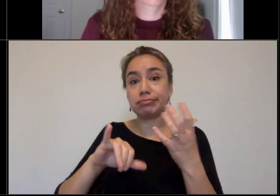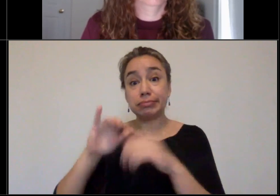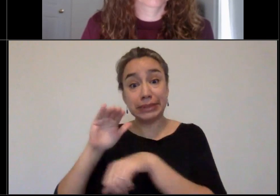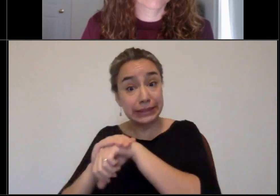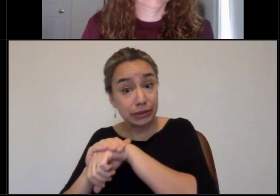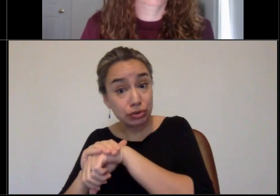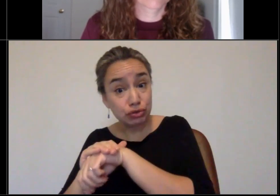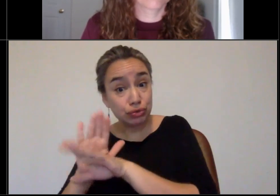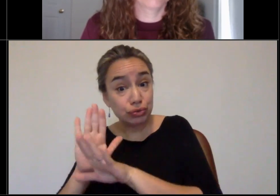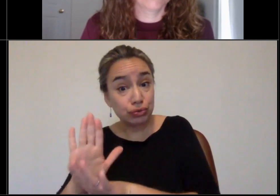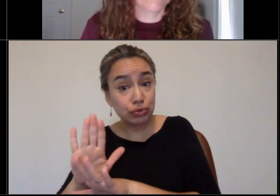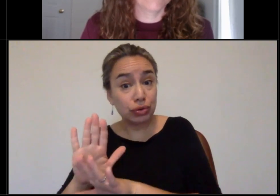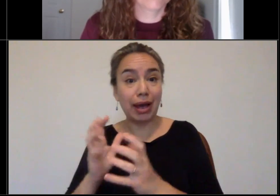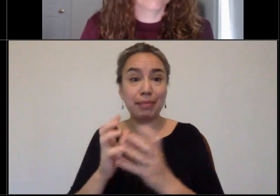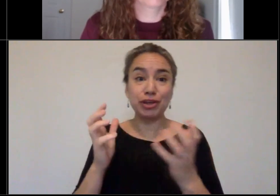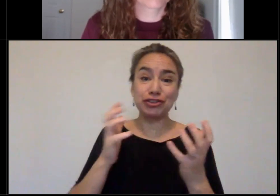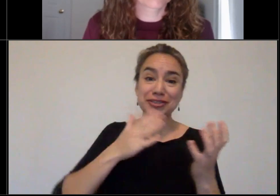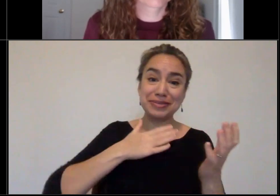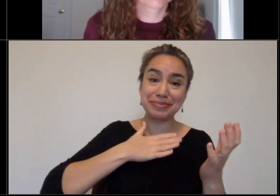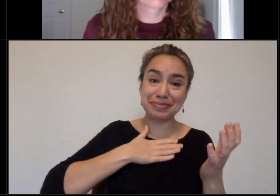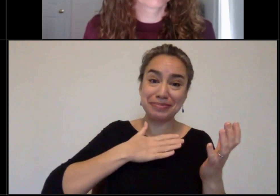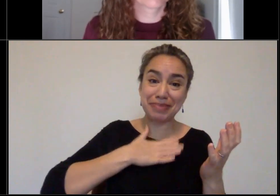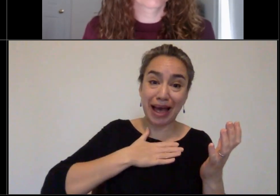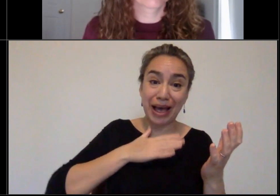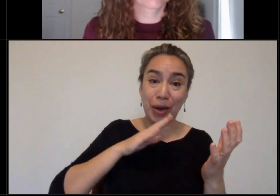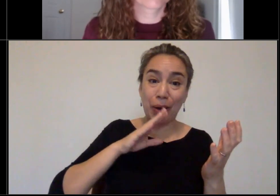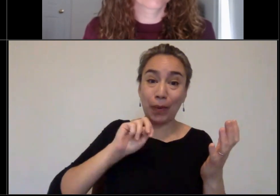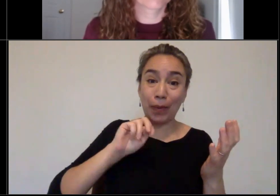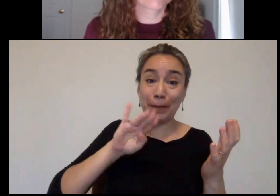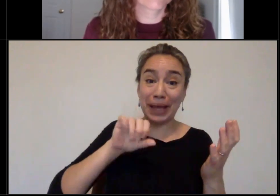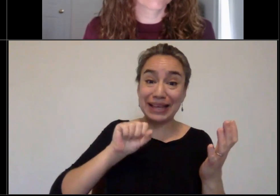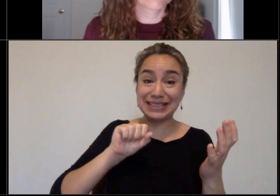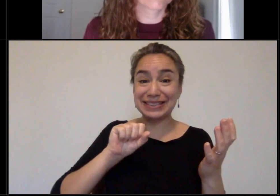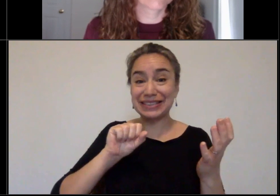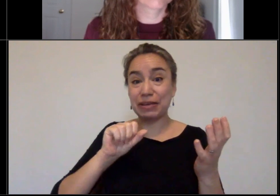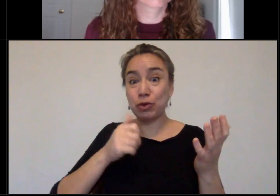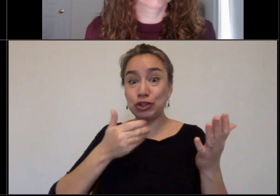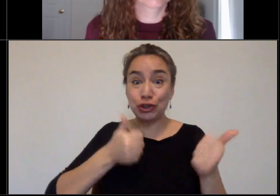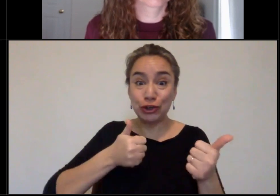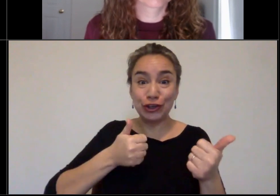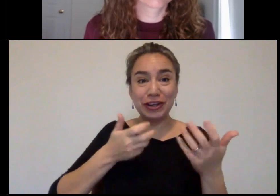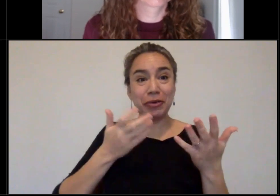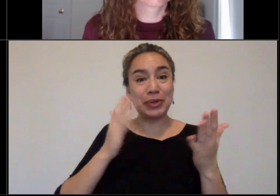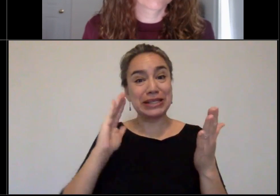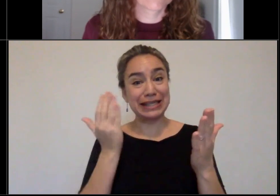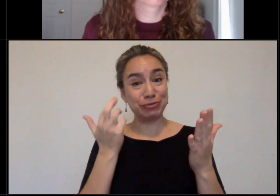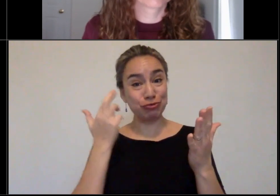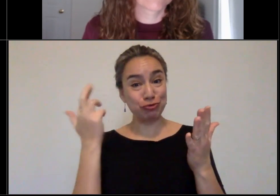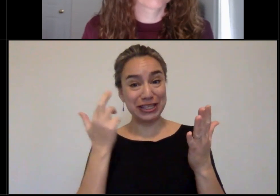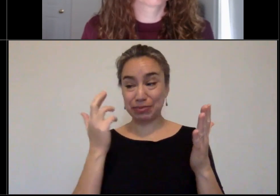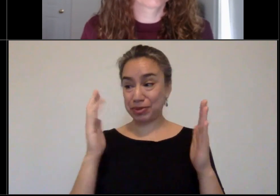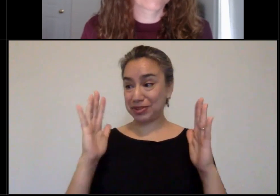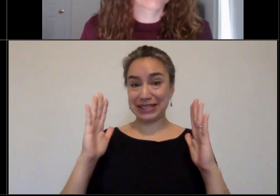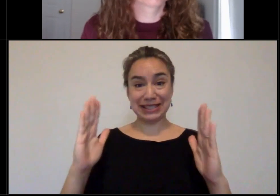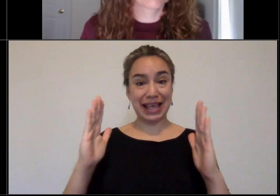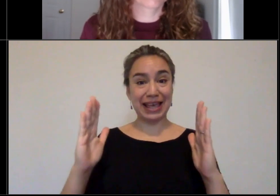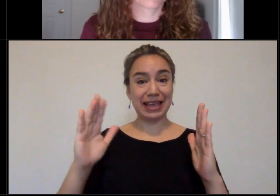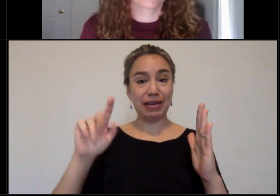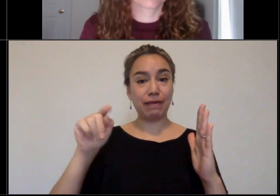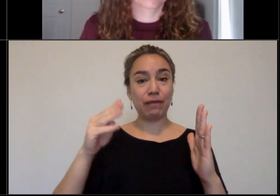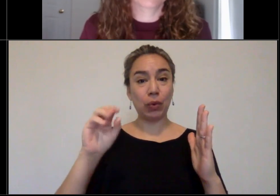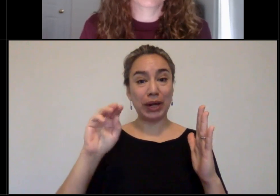it is my own bias view of what looks like a reasonable set of phonemes.